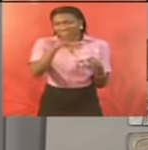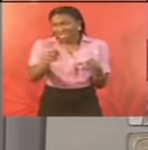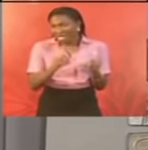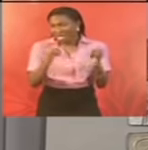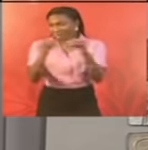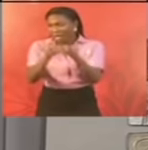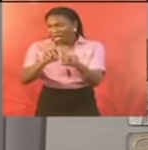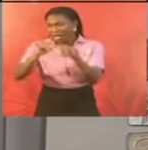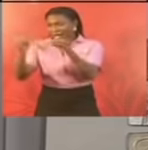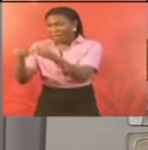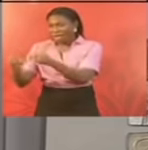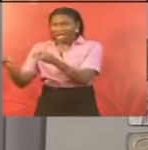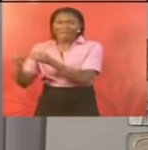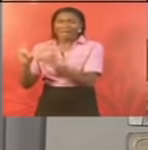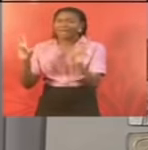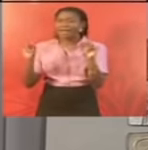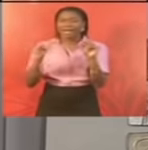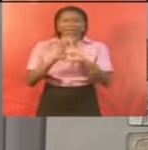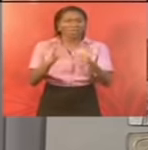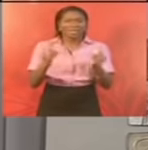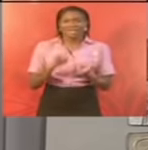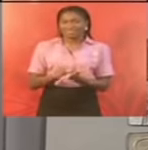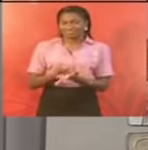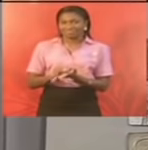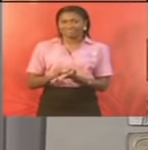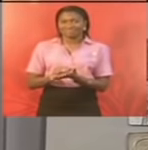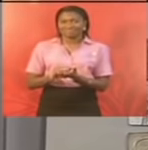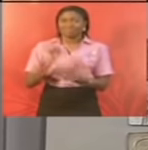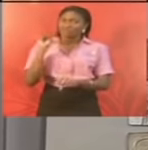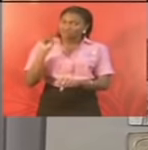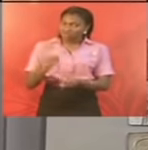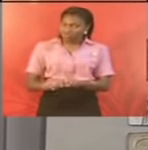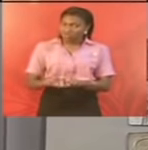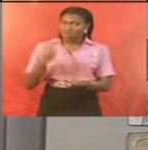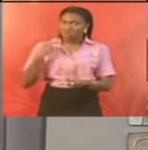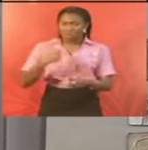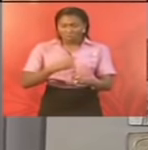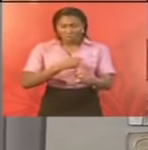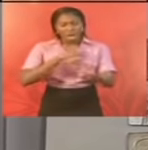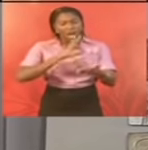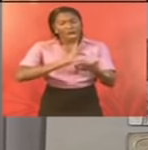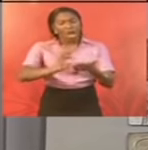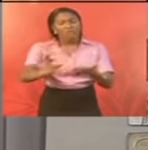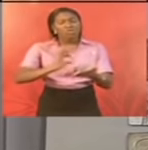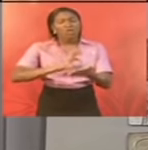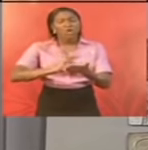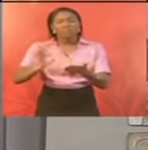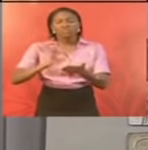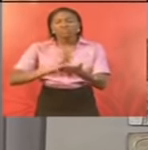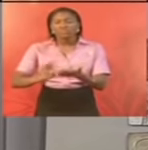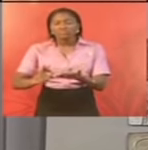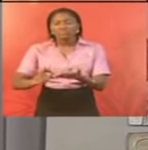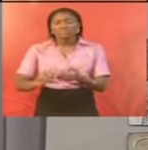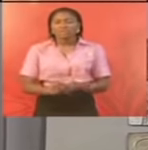And these are the measures that we would use. Caseload per million, Trinidad and Tobago, let me just repeat it,